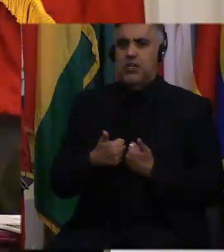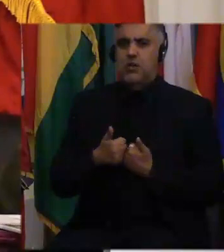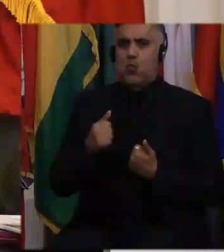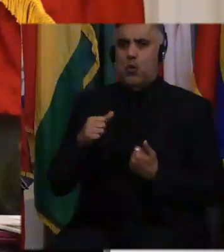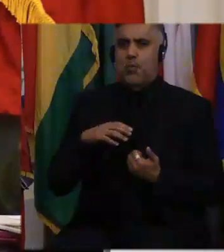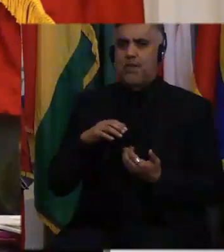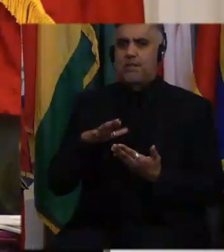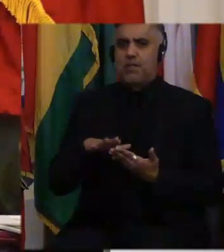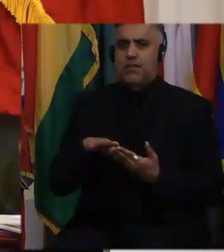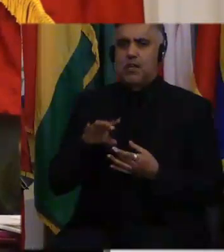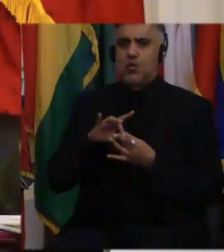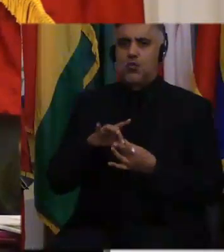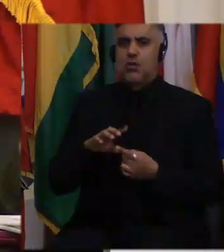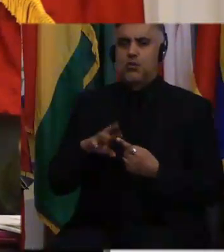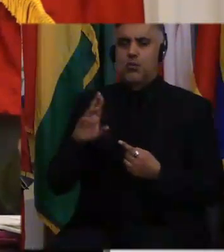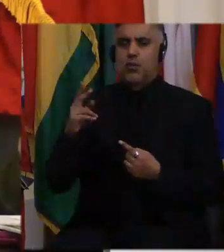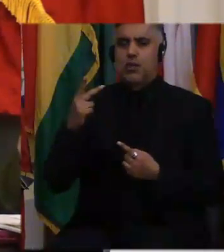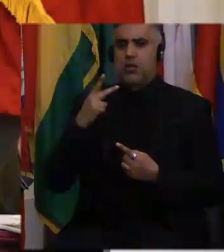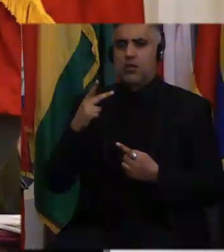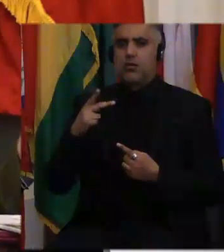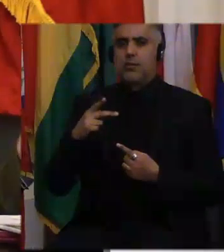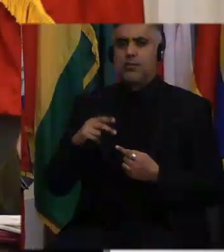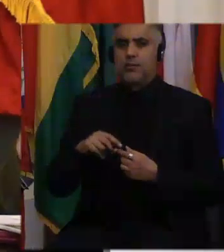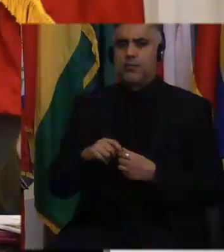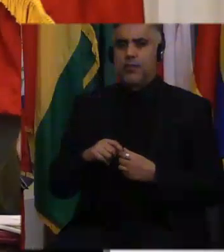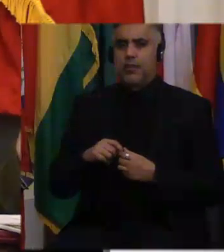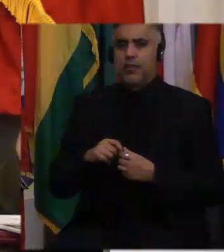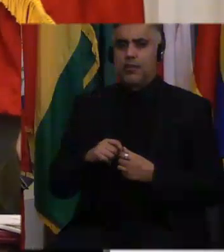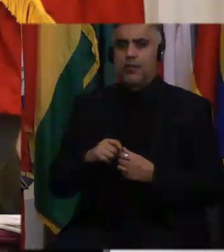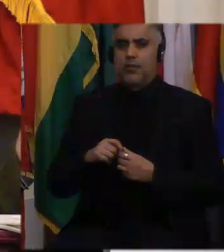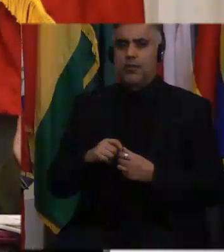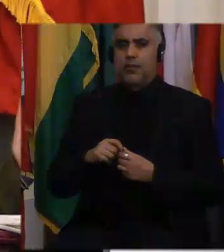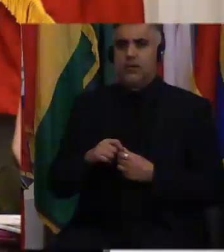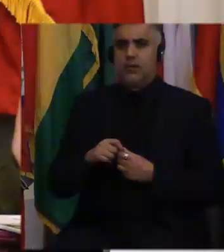still face, mostly in regard to political engagement.